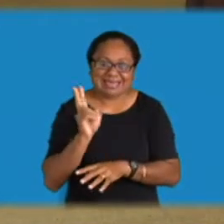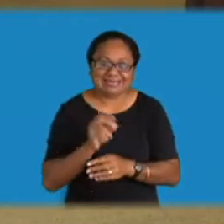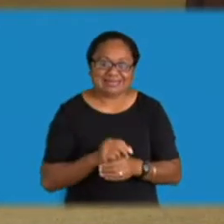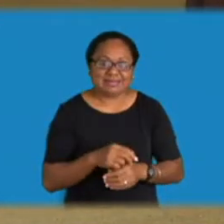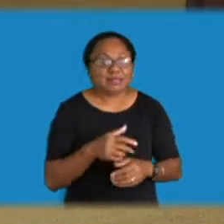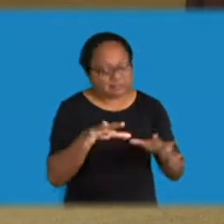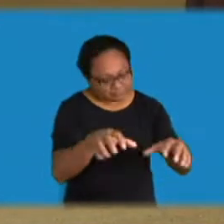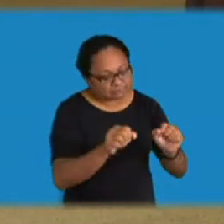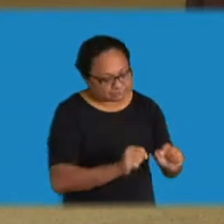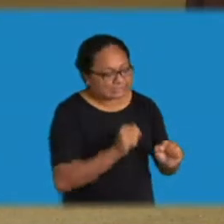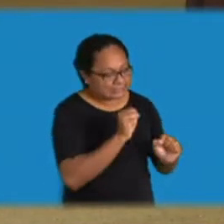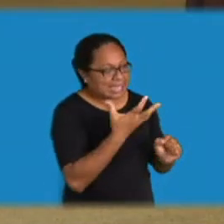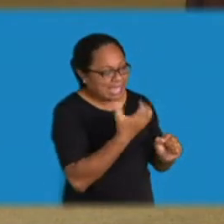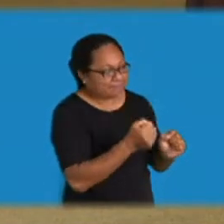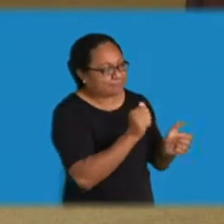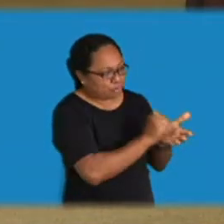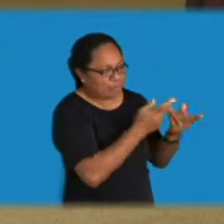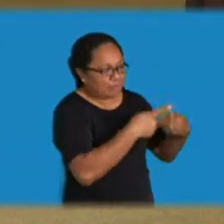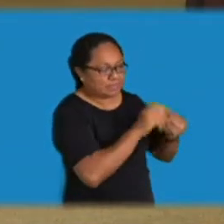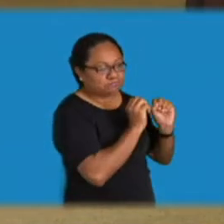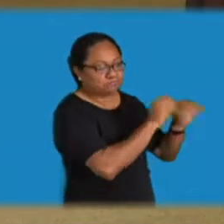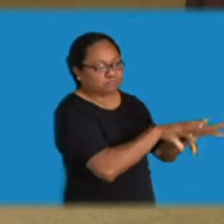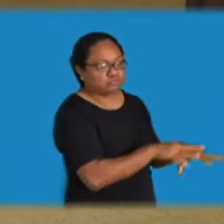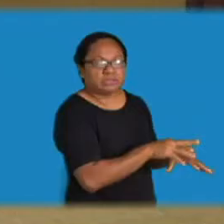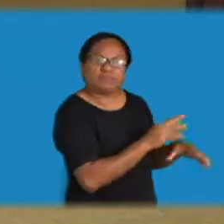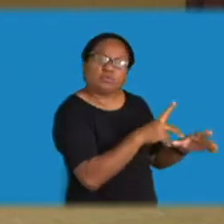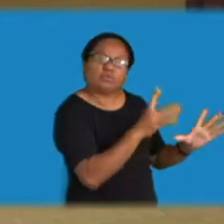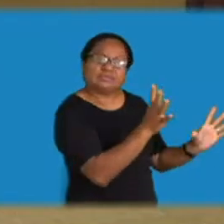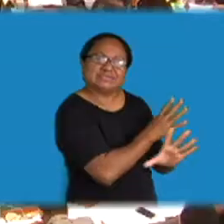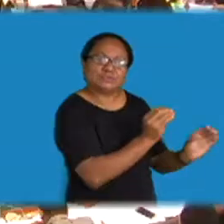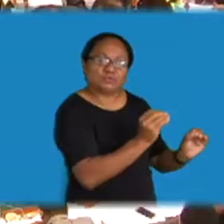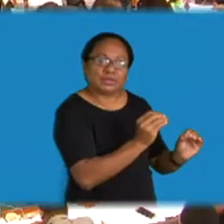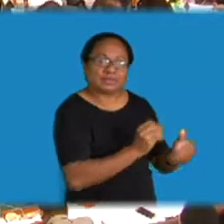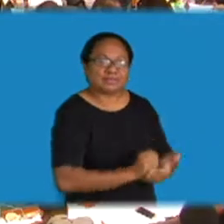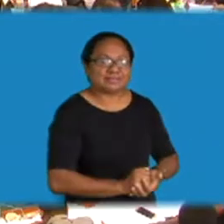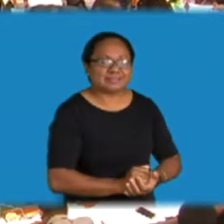taken care of and they are destroyed. Thank you. Thank you, Honorable Premchand.